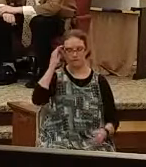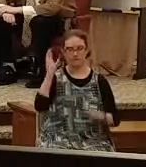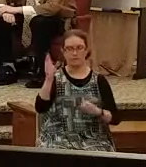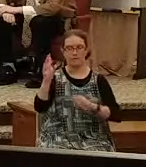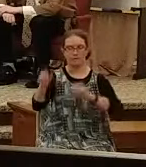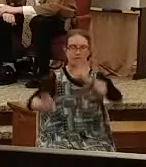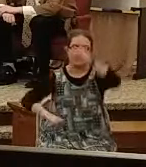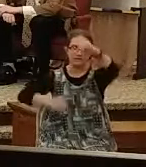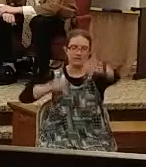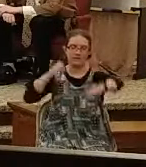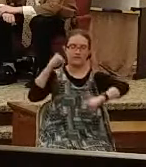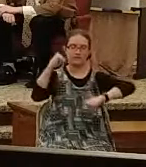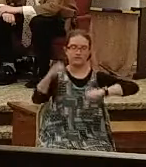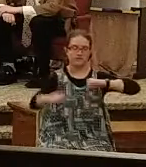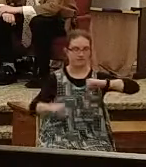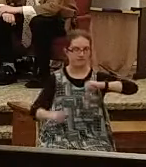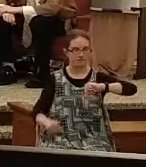and actions. Amen.